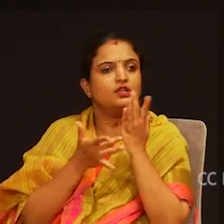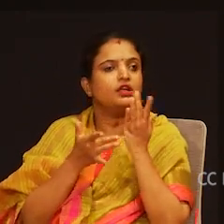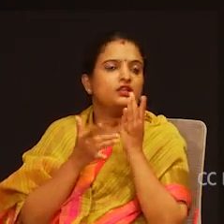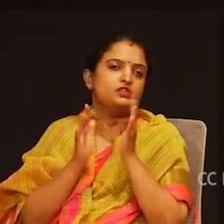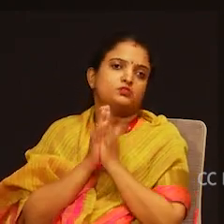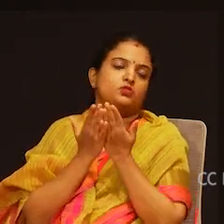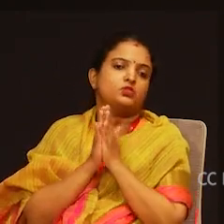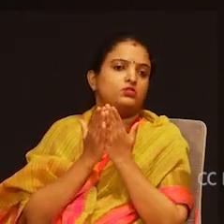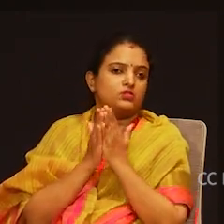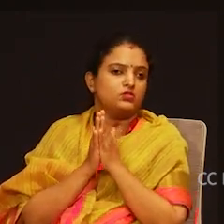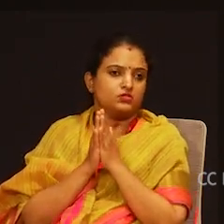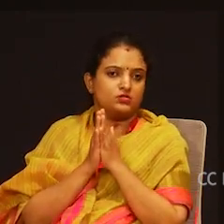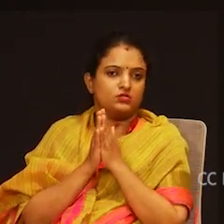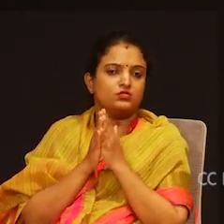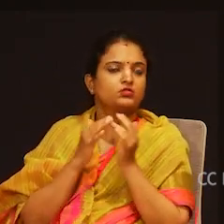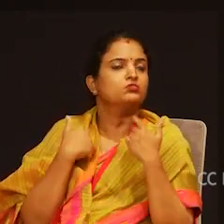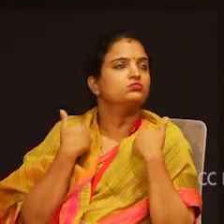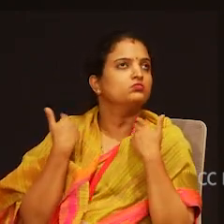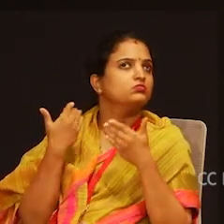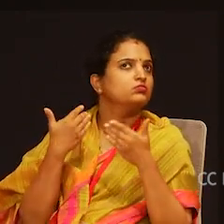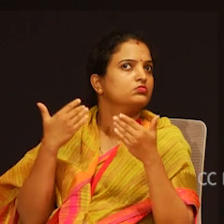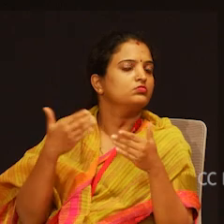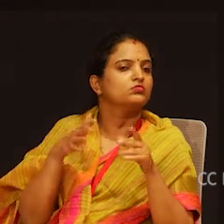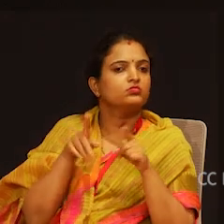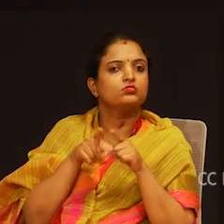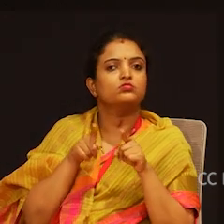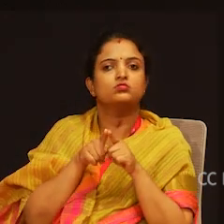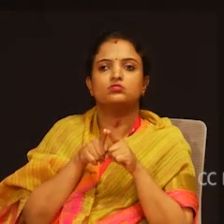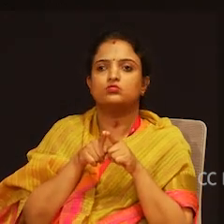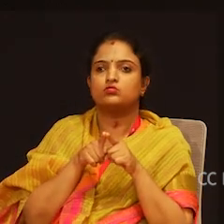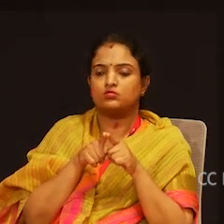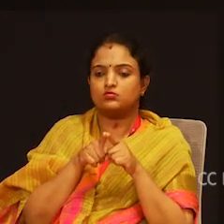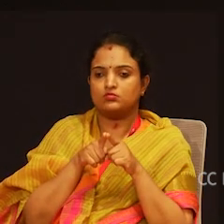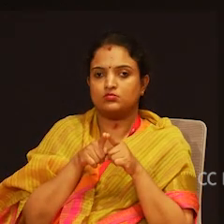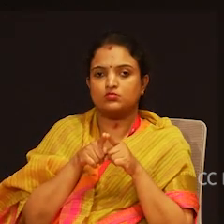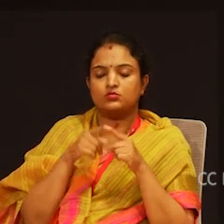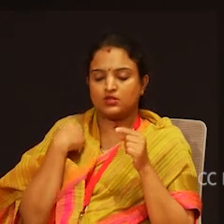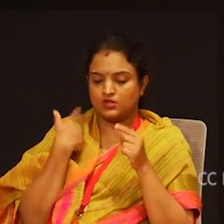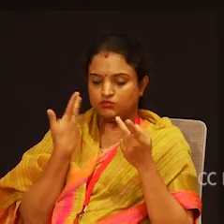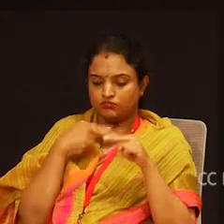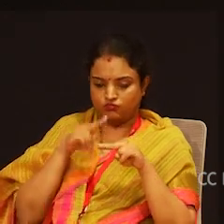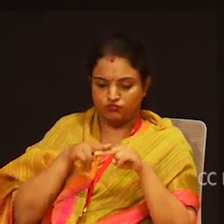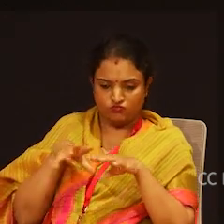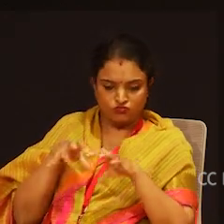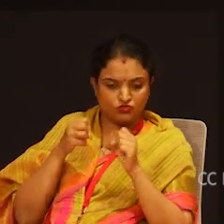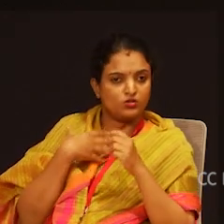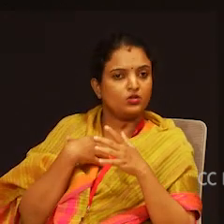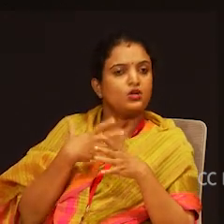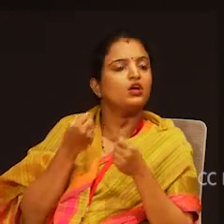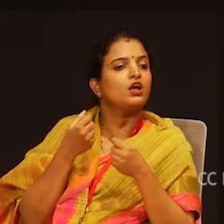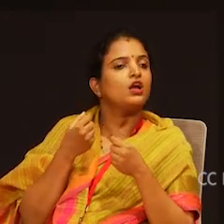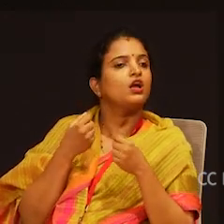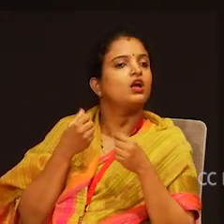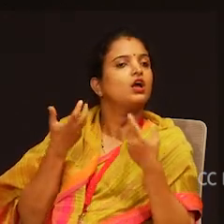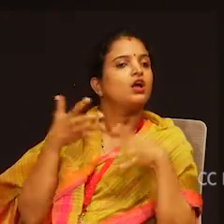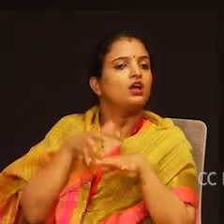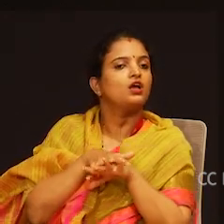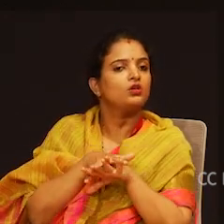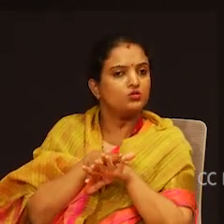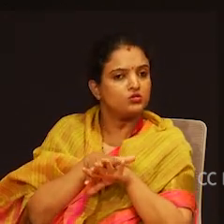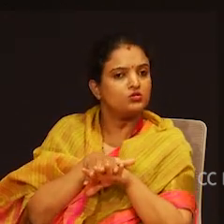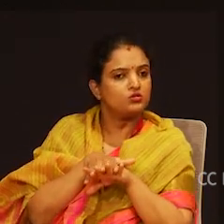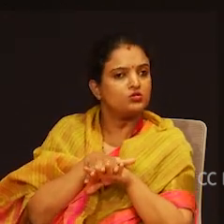textbooks. We did this for the early years because we wanted to lay the foundation of inclusion and the